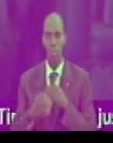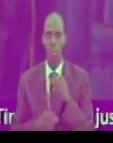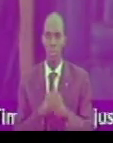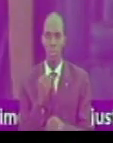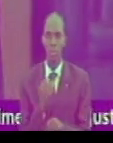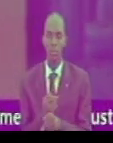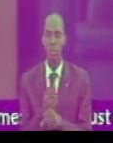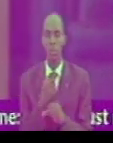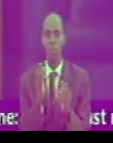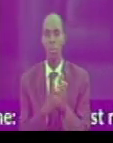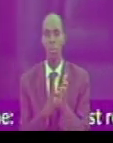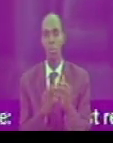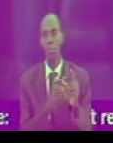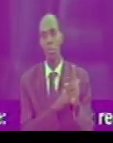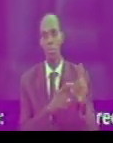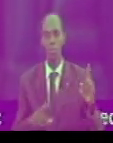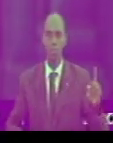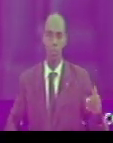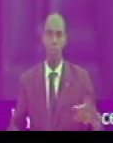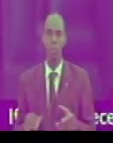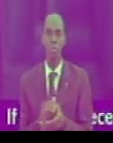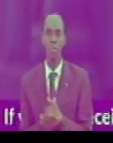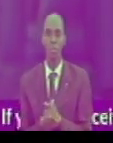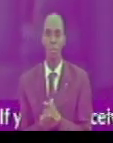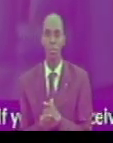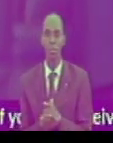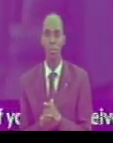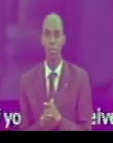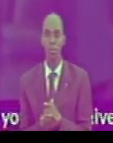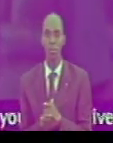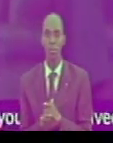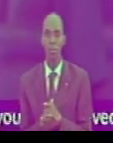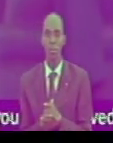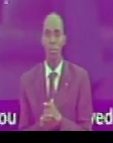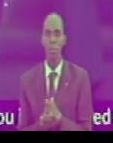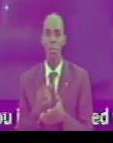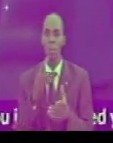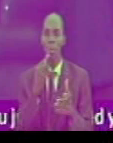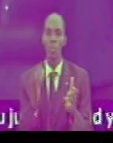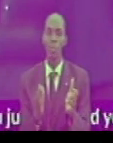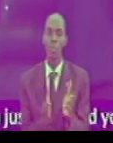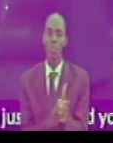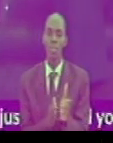Praise the Lord. The Lord is good.